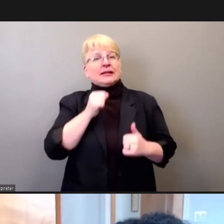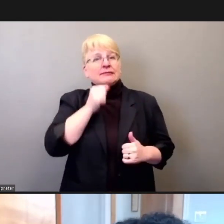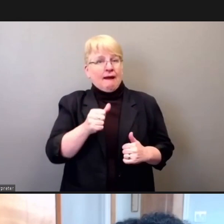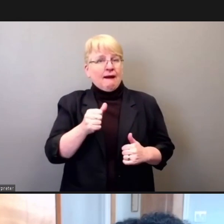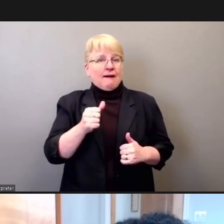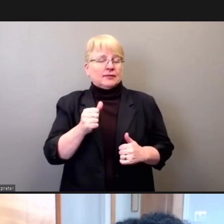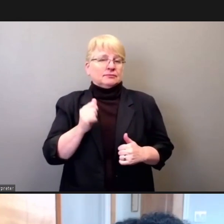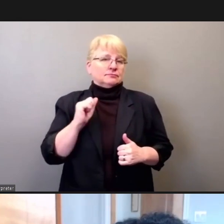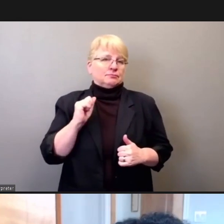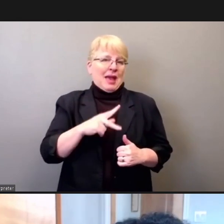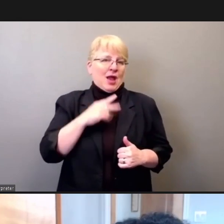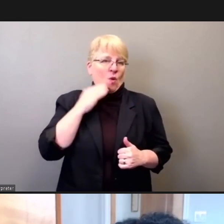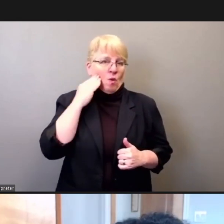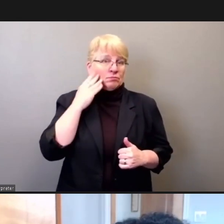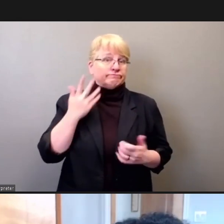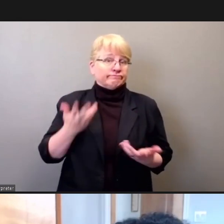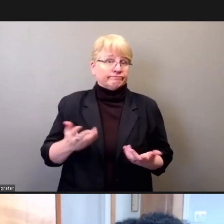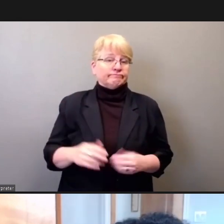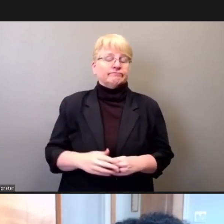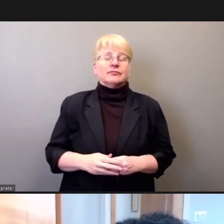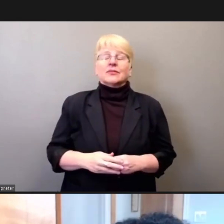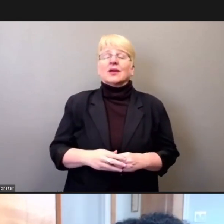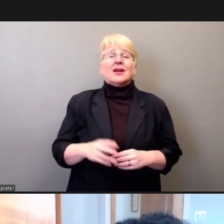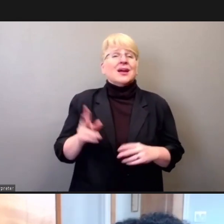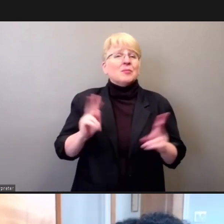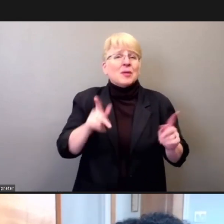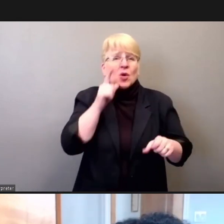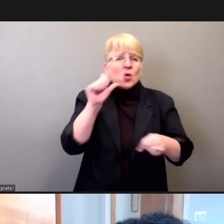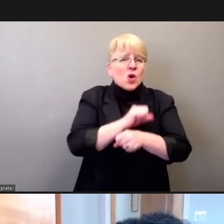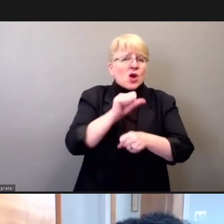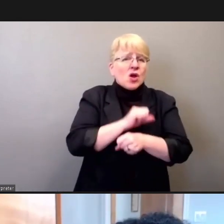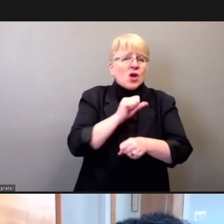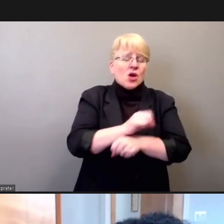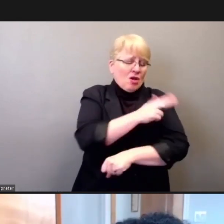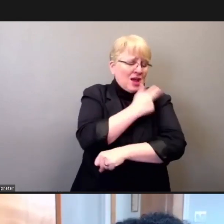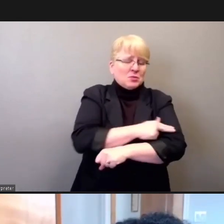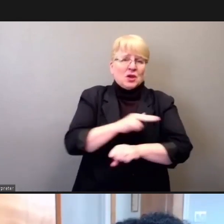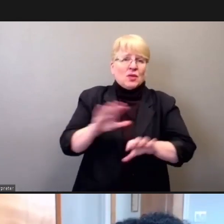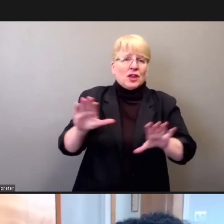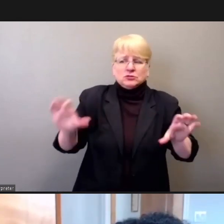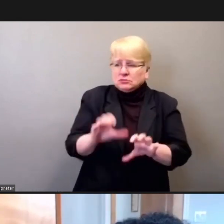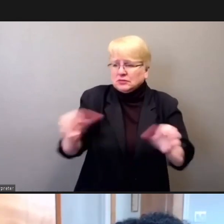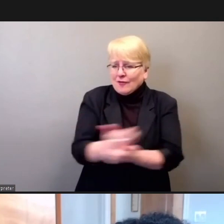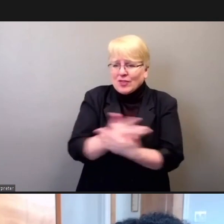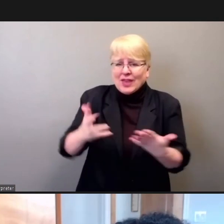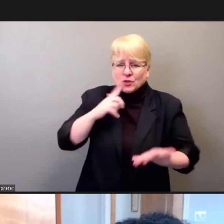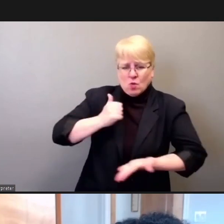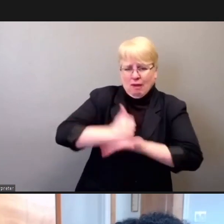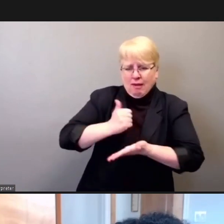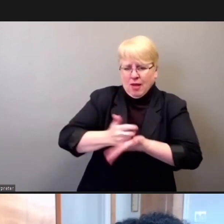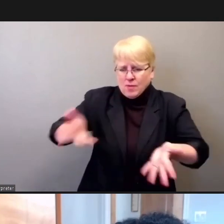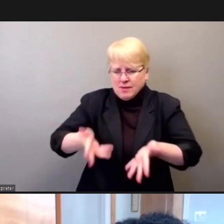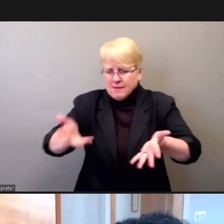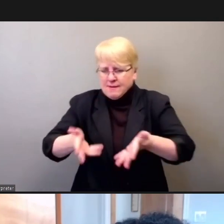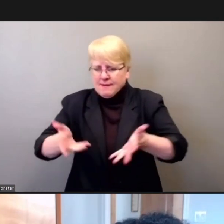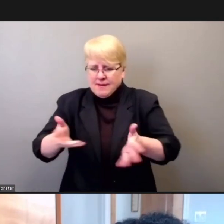doctors, nurses, everybody who works in a hospital do everything they possibly can to help that person survive. And so some of